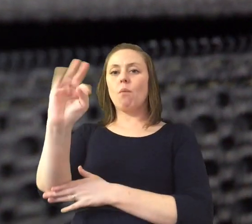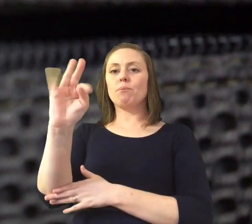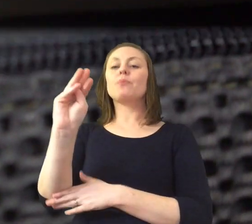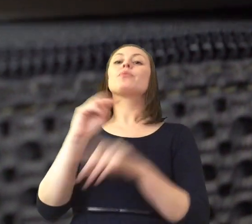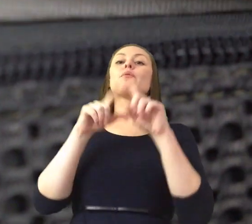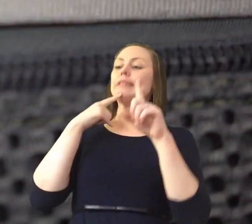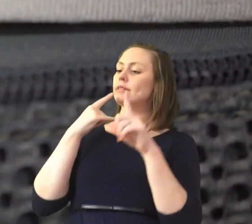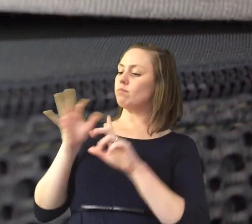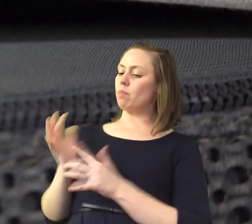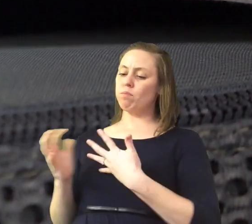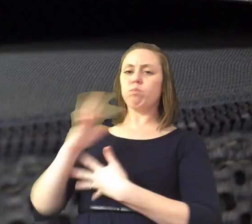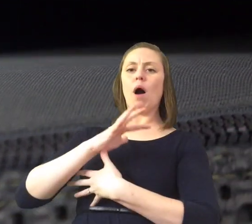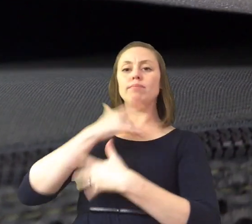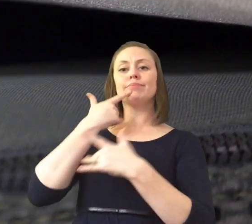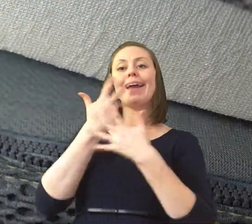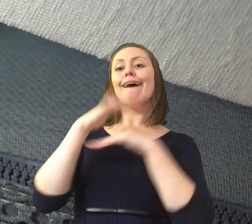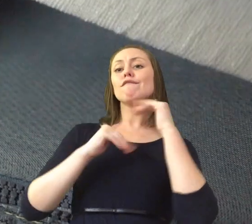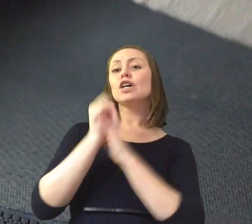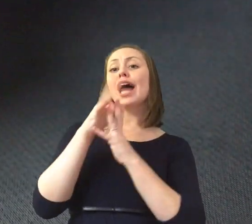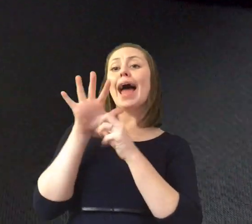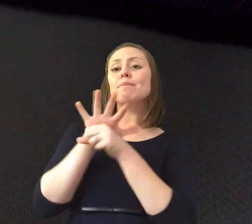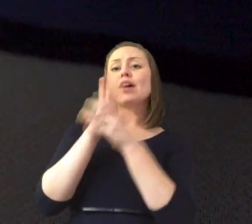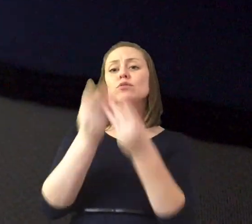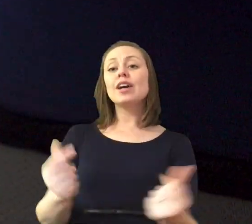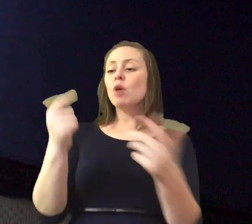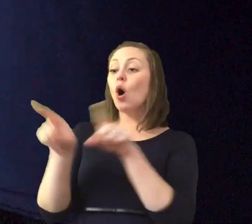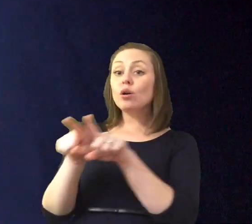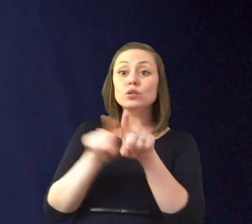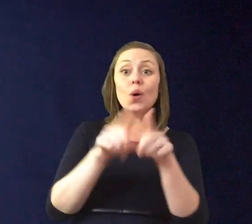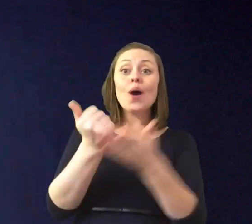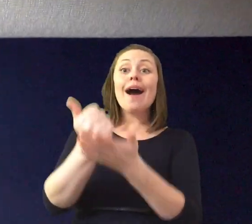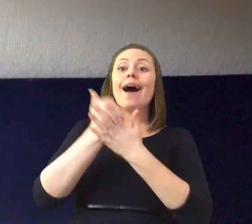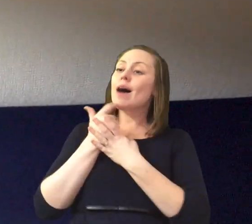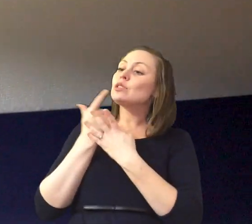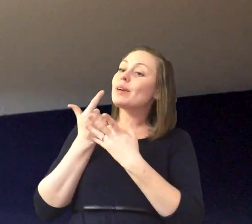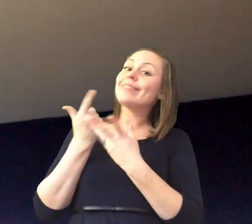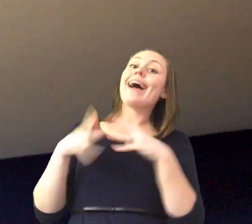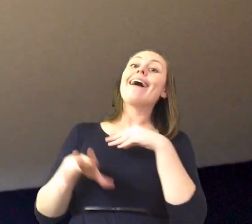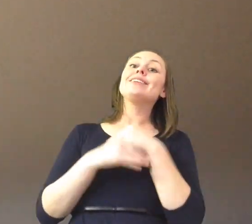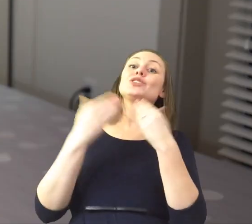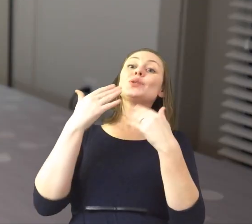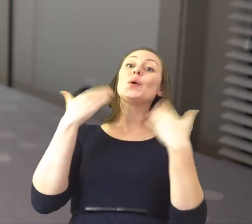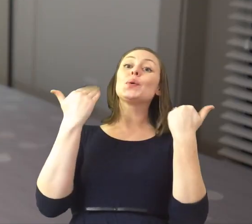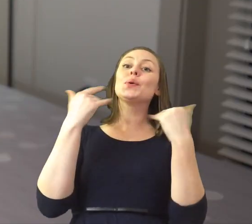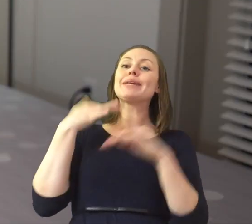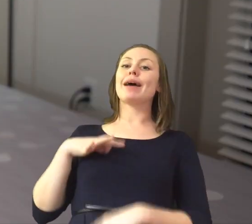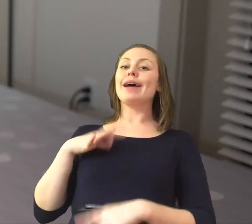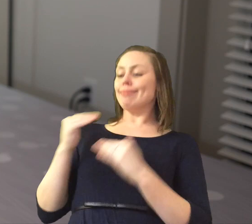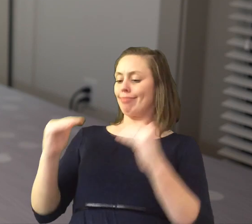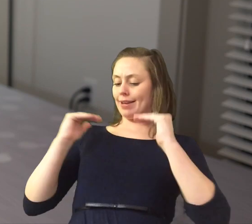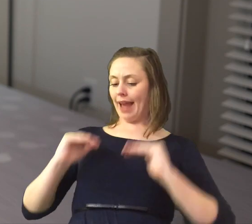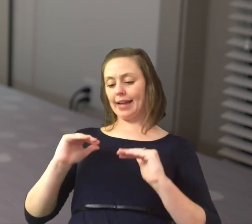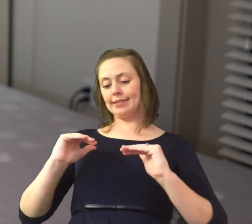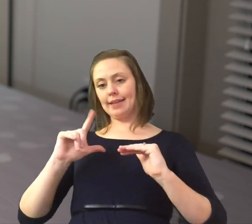for optimum comfort and pressure relief. And this also helps with additional cooling benefits. So the next layer is where it